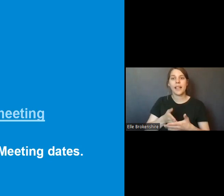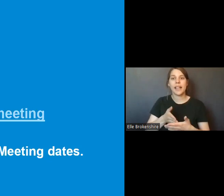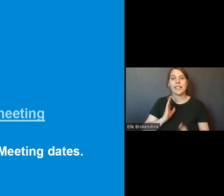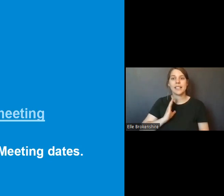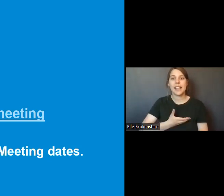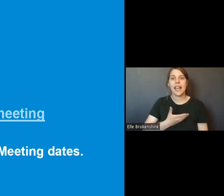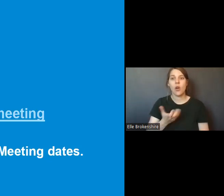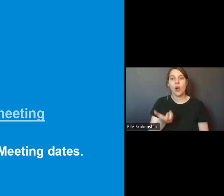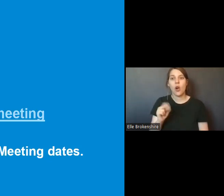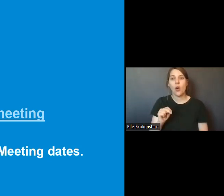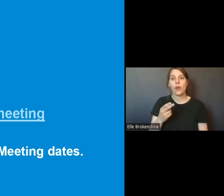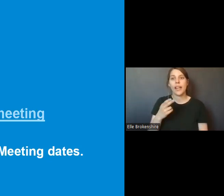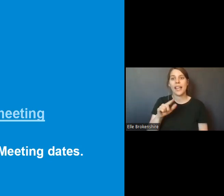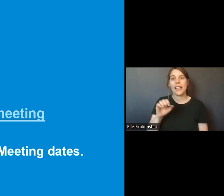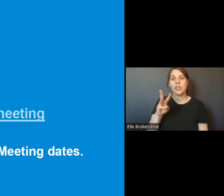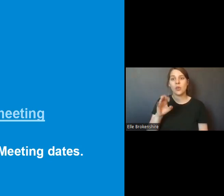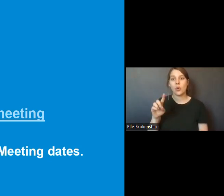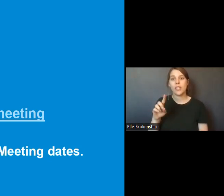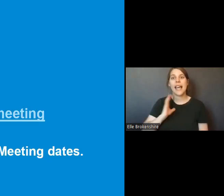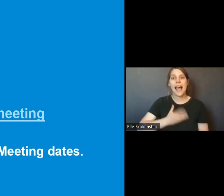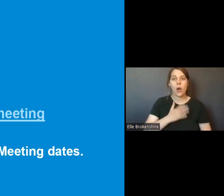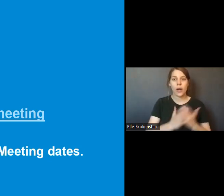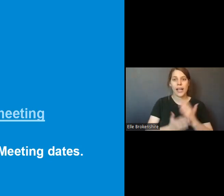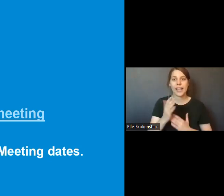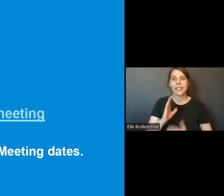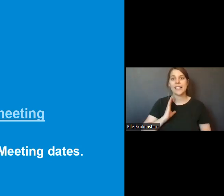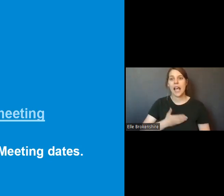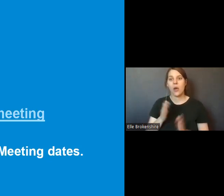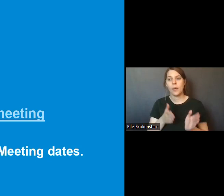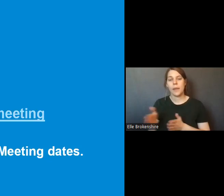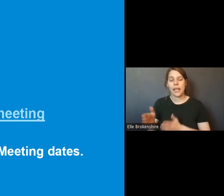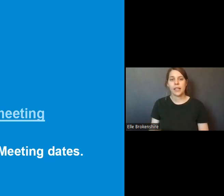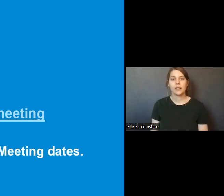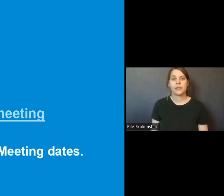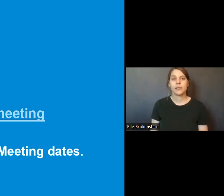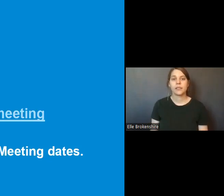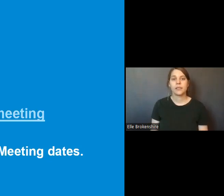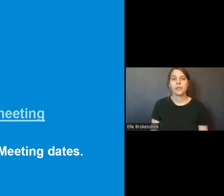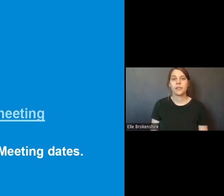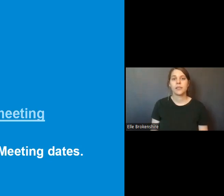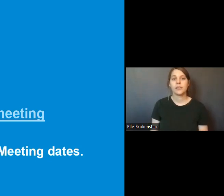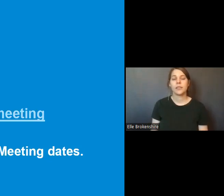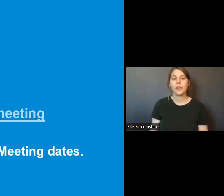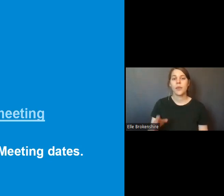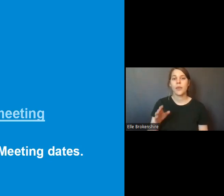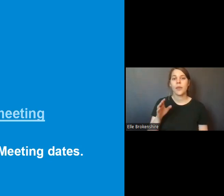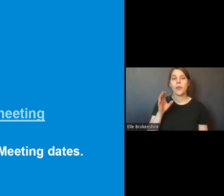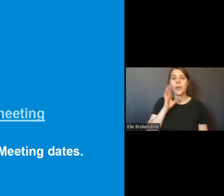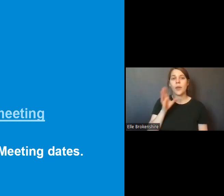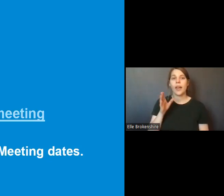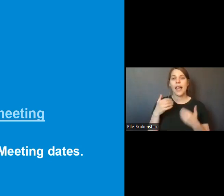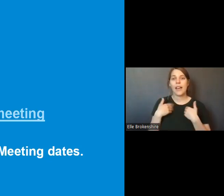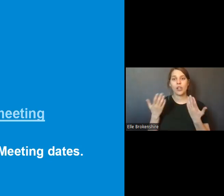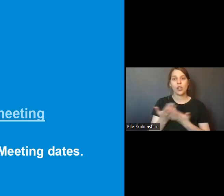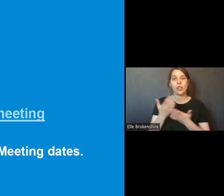Plan. Oakmoss Consultants, Inc. has painted an unrealistic picture of how their plan will create a new vibrant neighborhood, complete